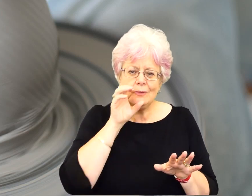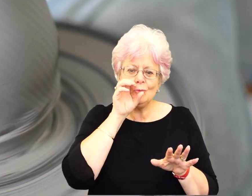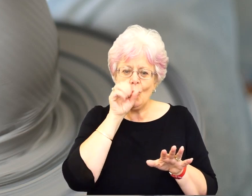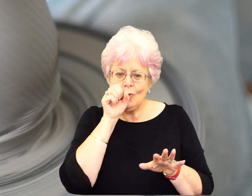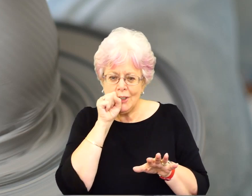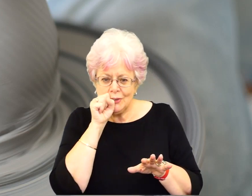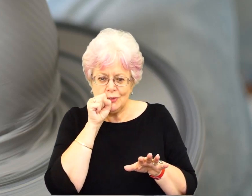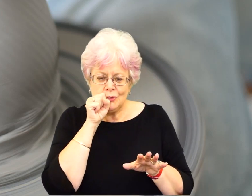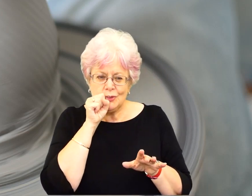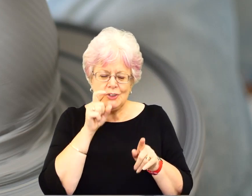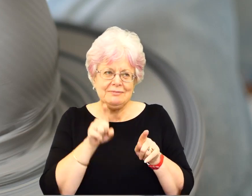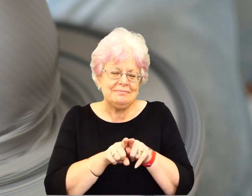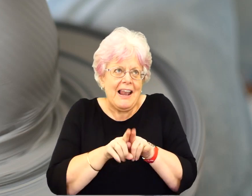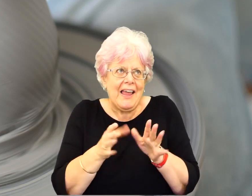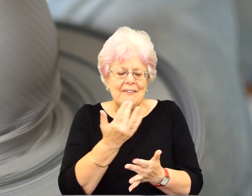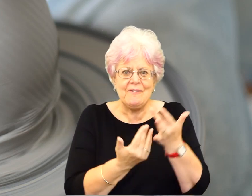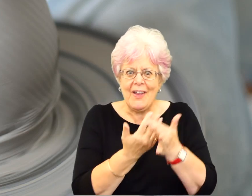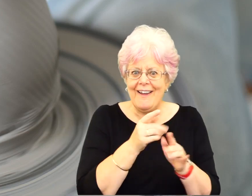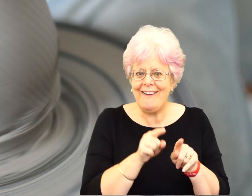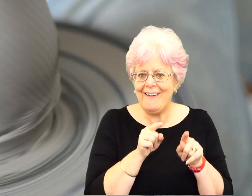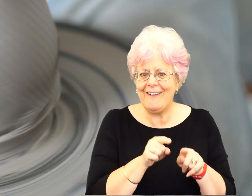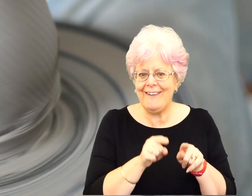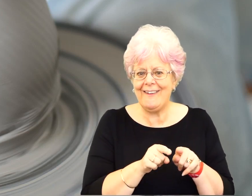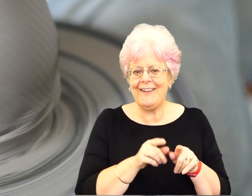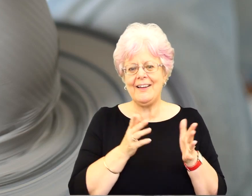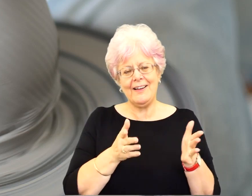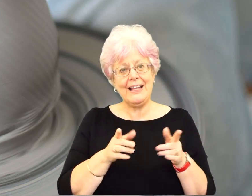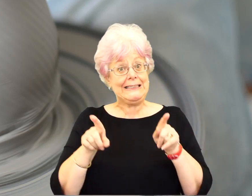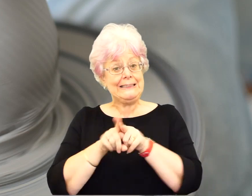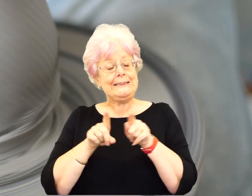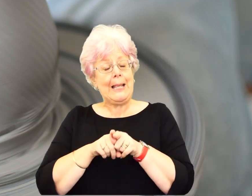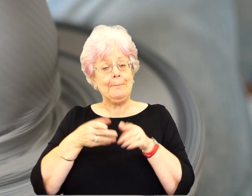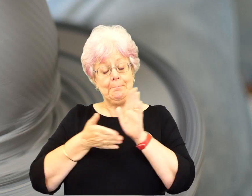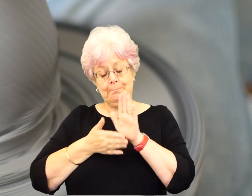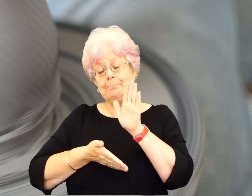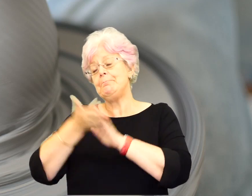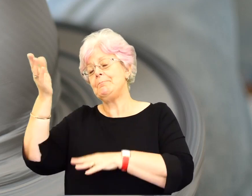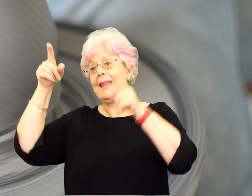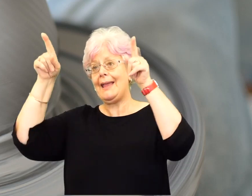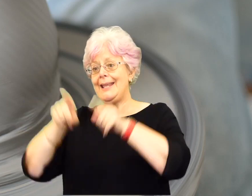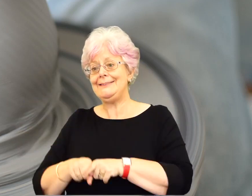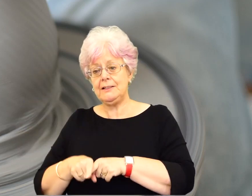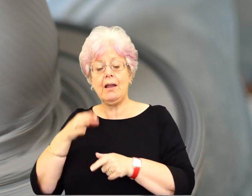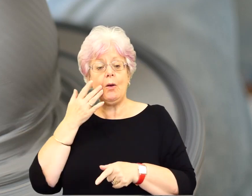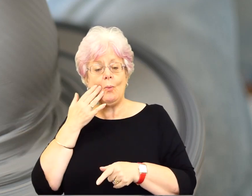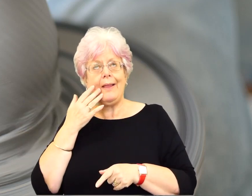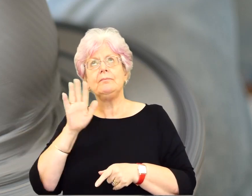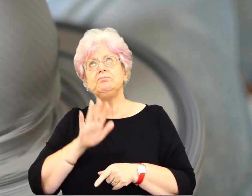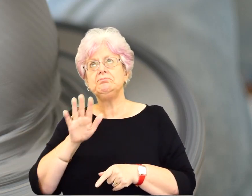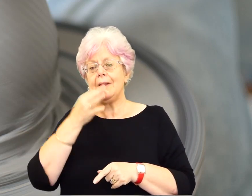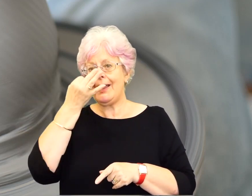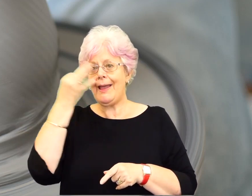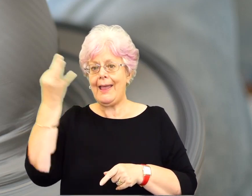fiery colours, sort of the colours of India. When I went to India when I was 19, I had